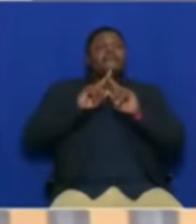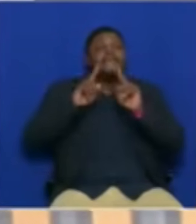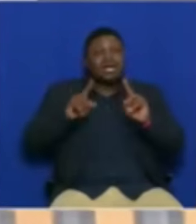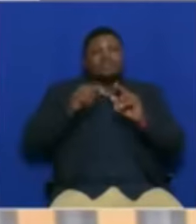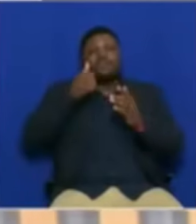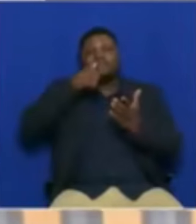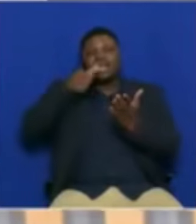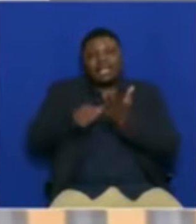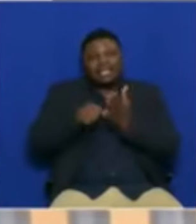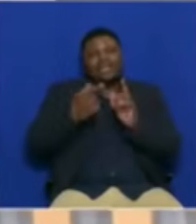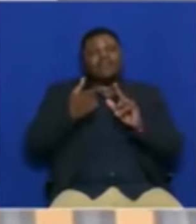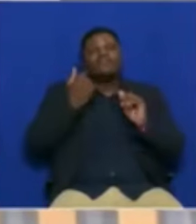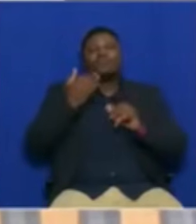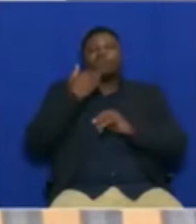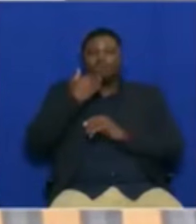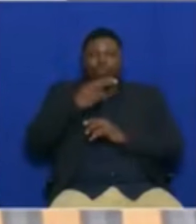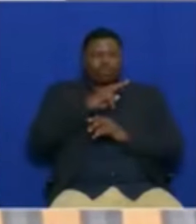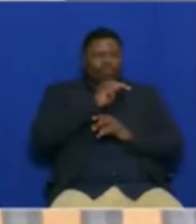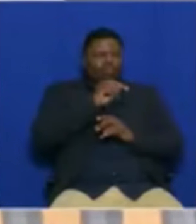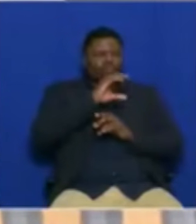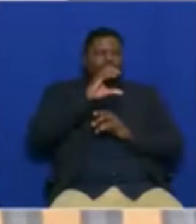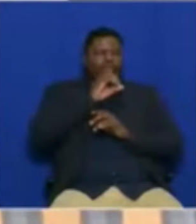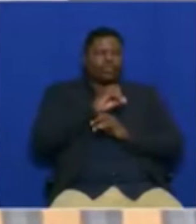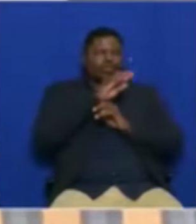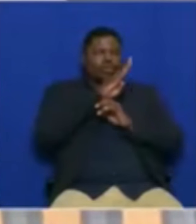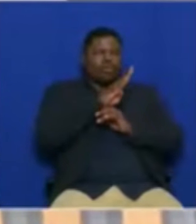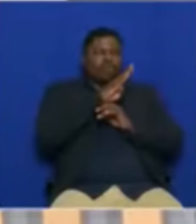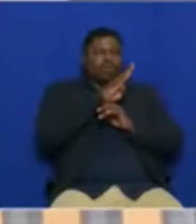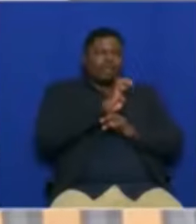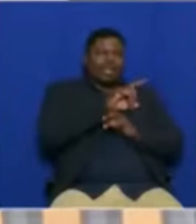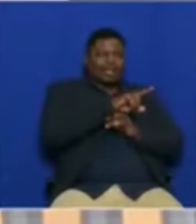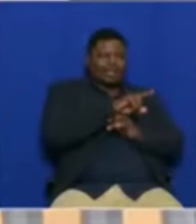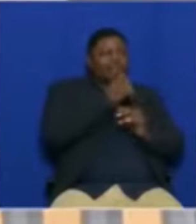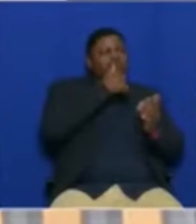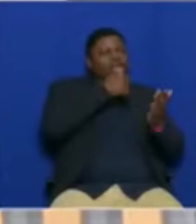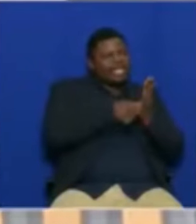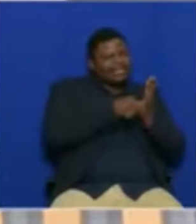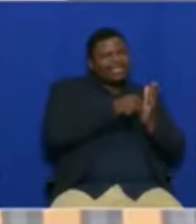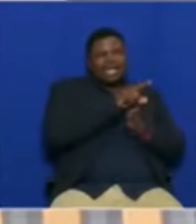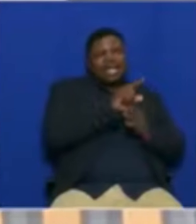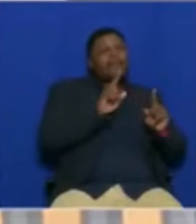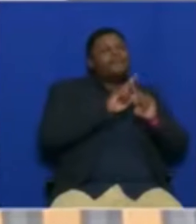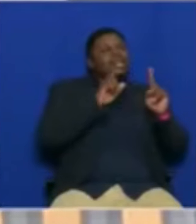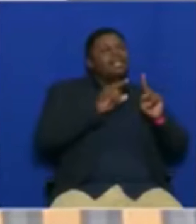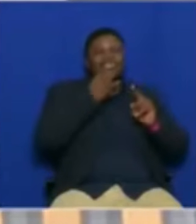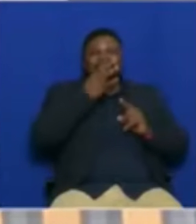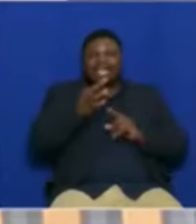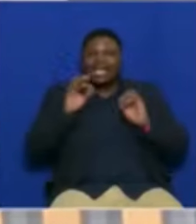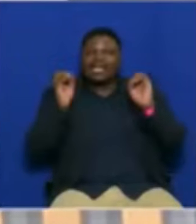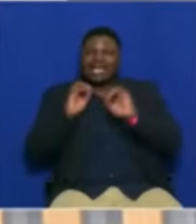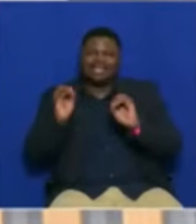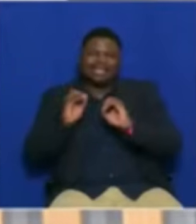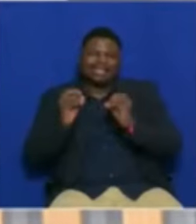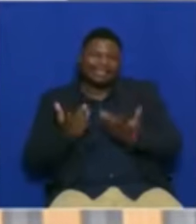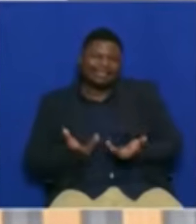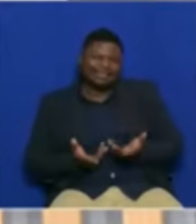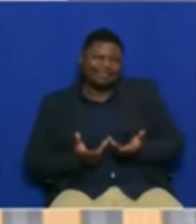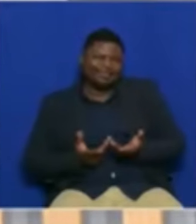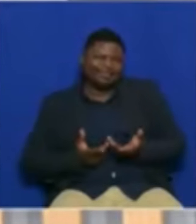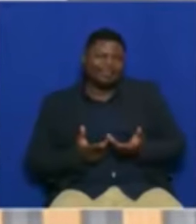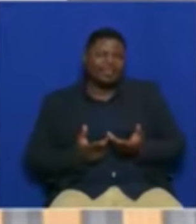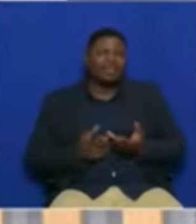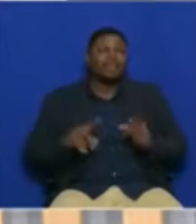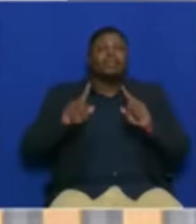anything about her, her collusion, and your charge is she colluded. Yes. And if that letter is